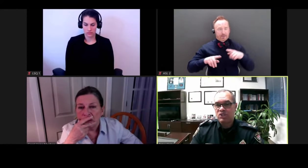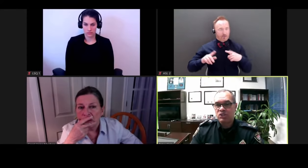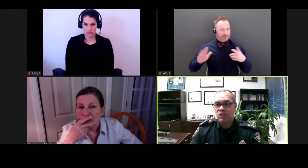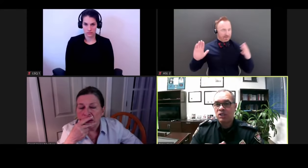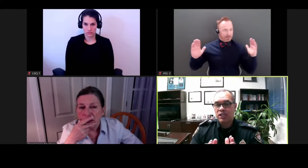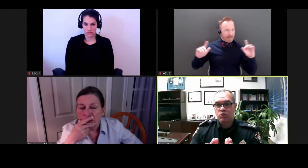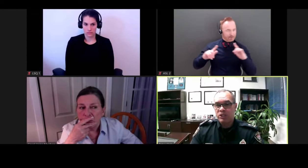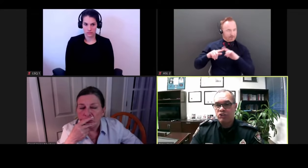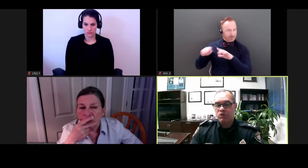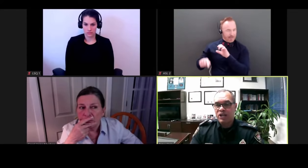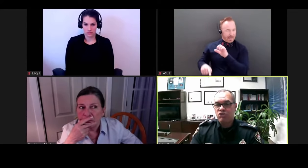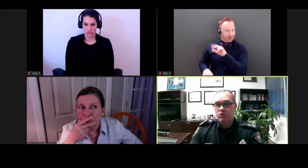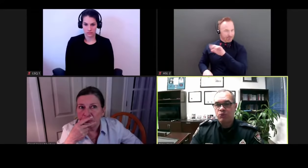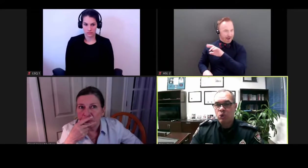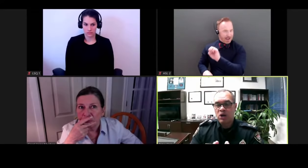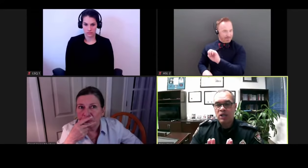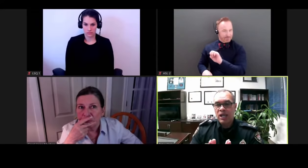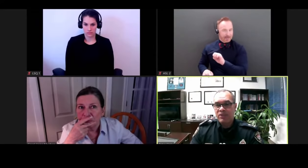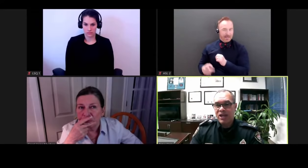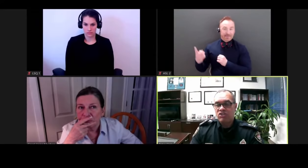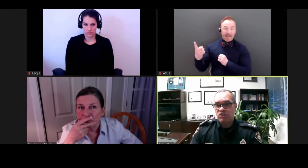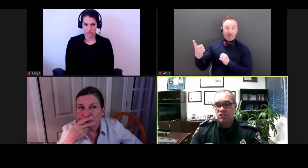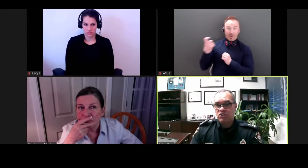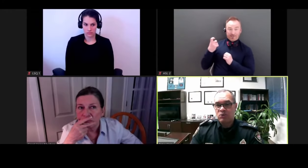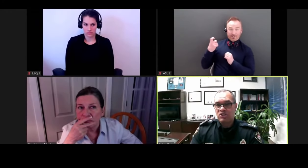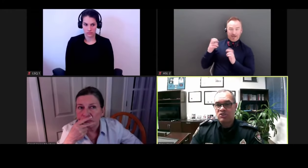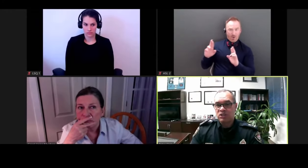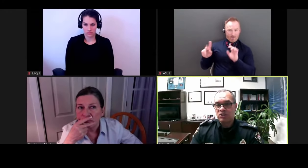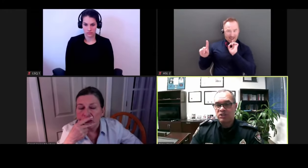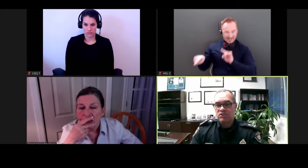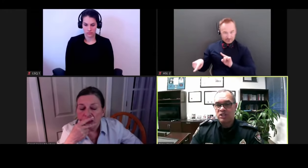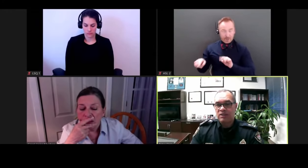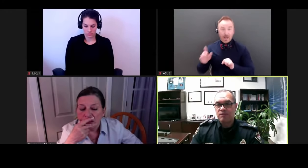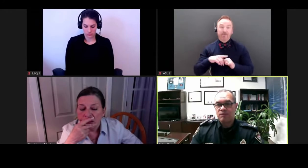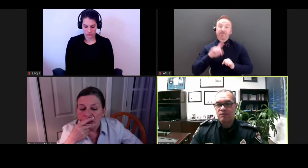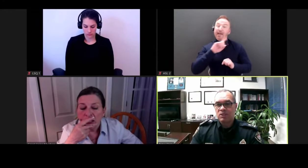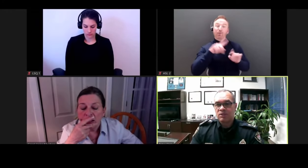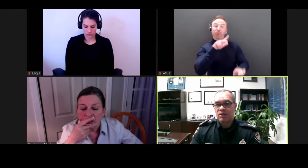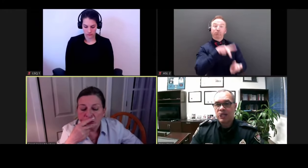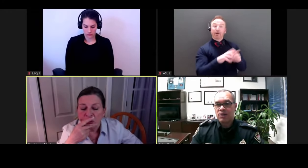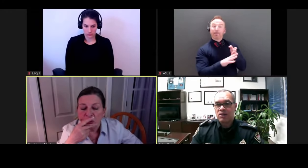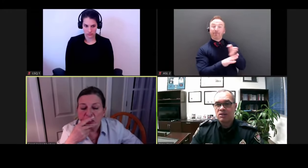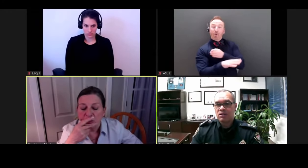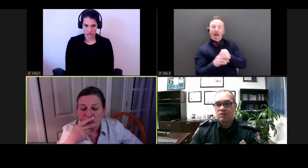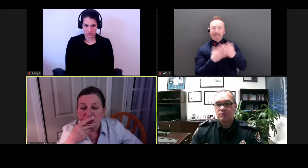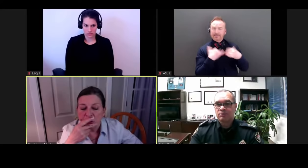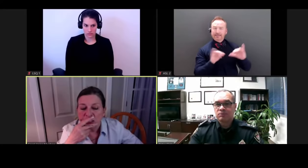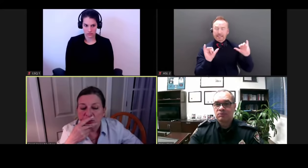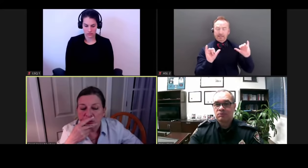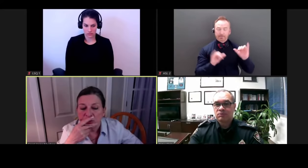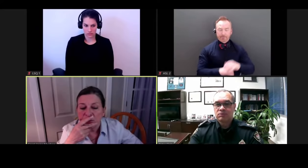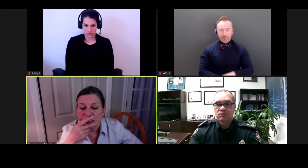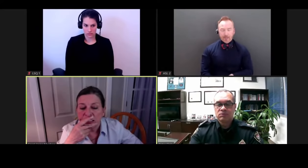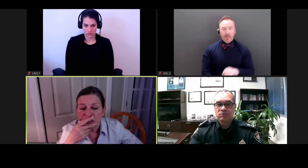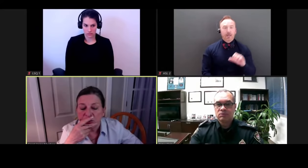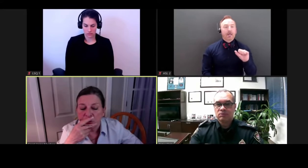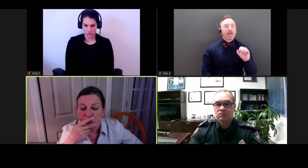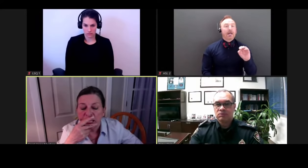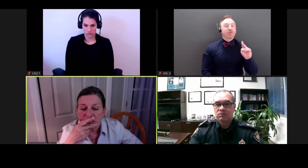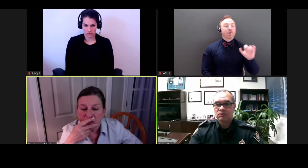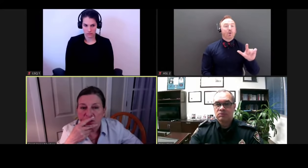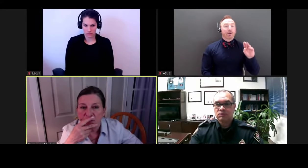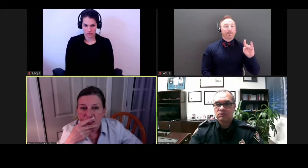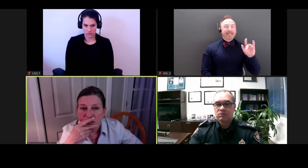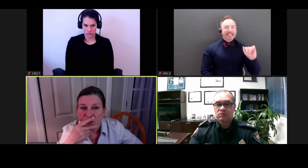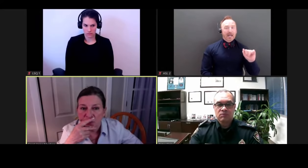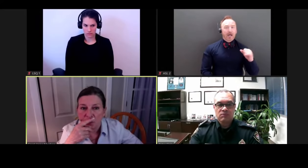your question. It's one that's been raised before, and that is the situation still to this day. Okay, on social media, we're seeing trucks full of diesel fuel,